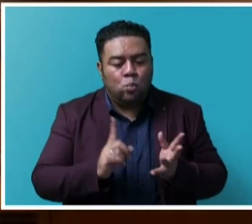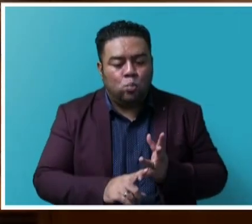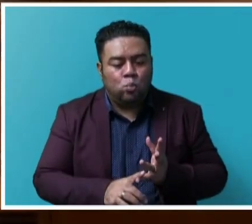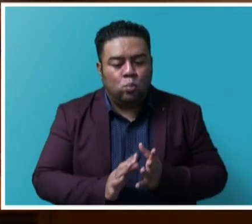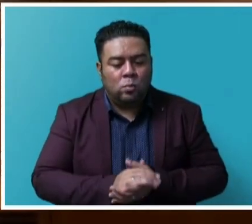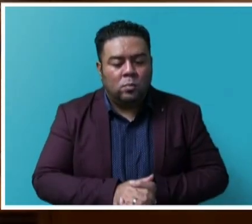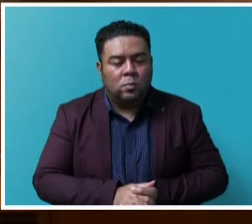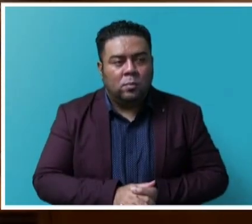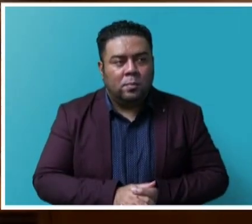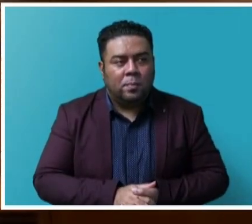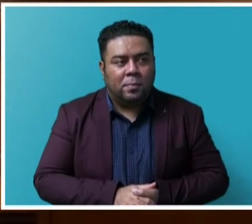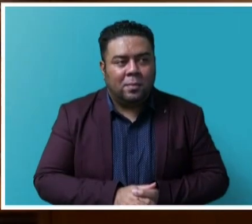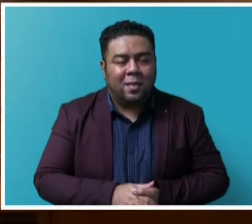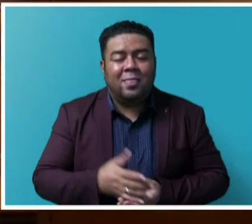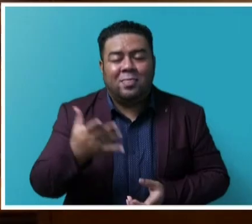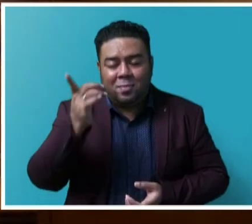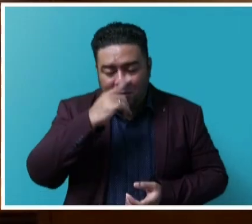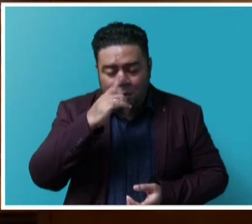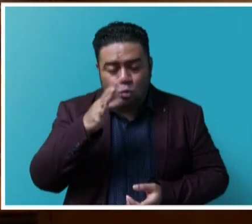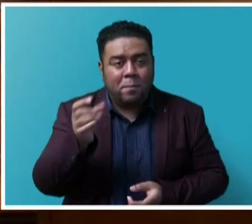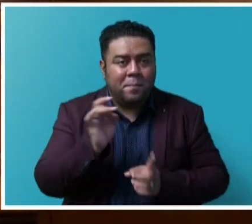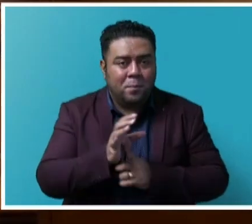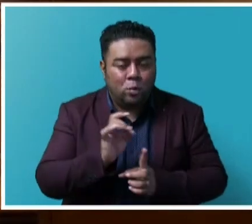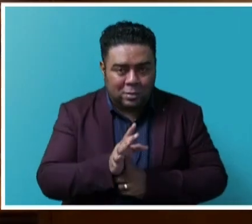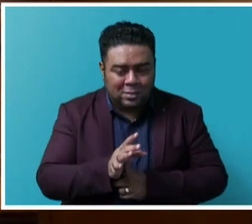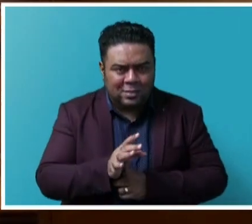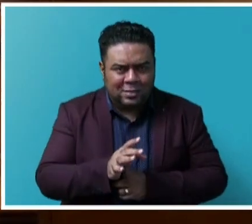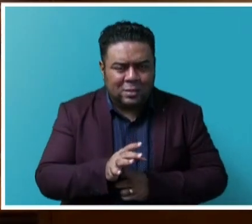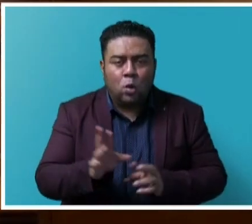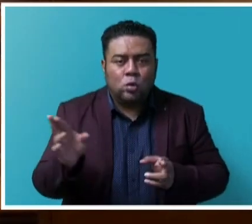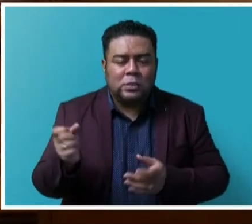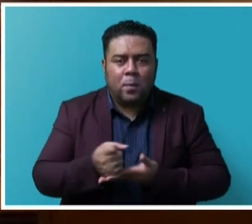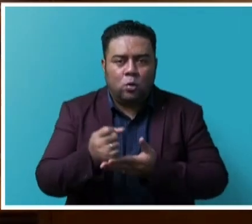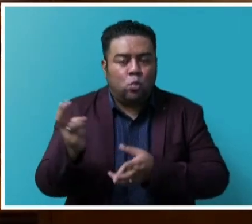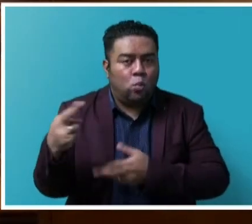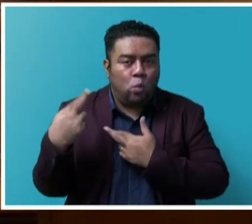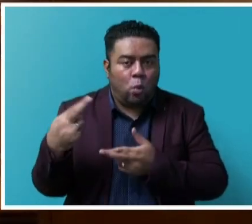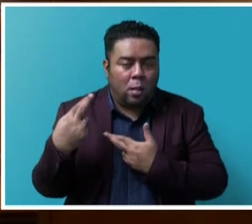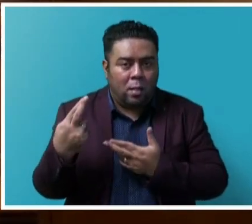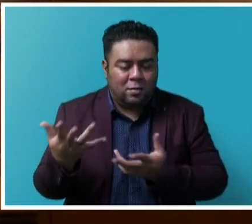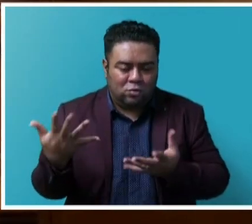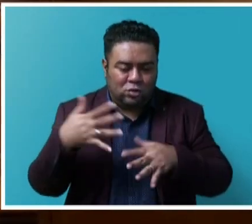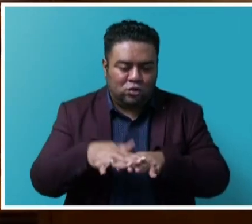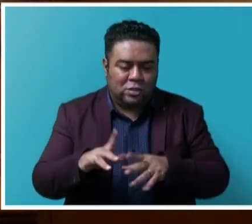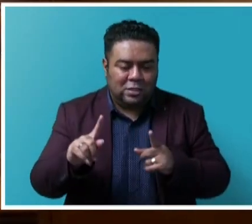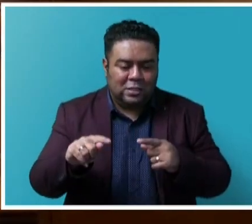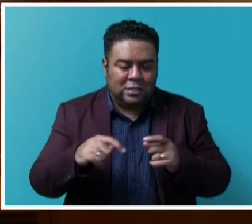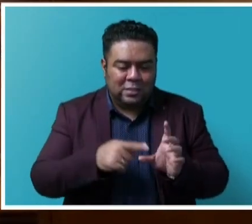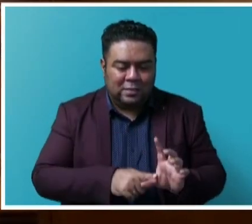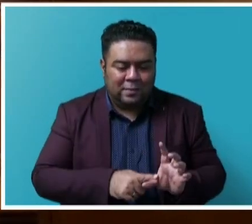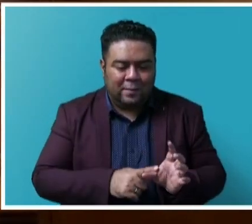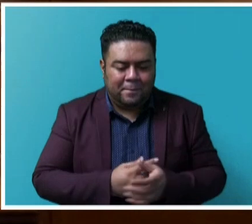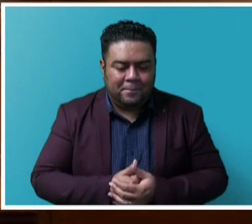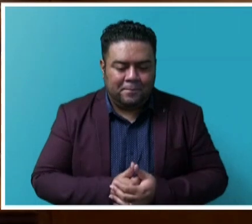Nganlau. Those that played very important support roles in those formative and transitional years. The